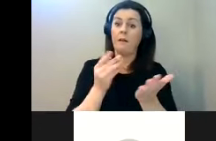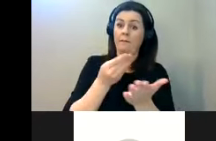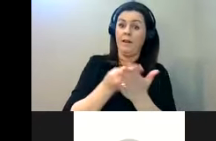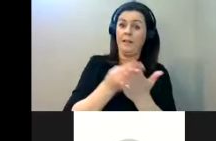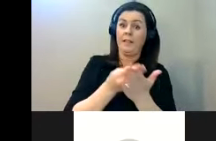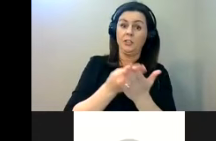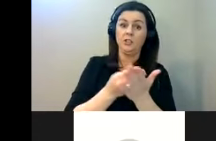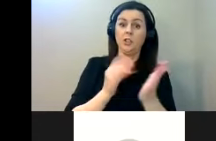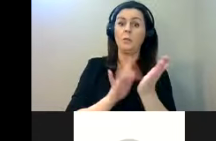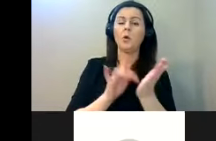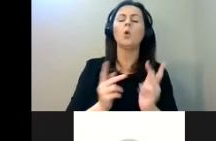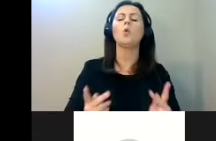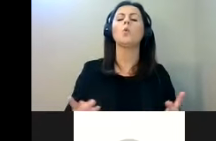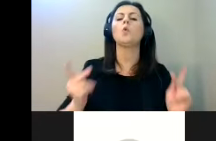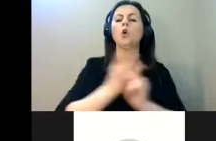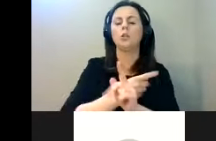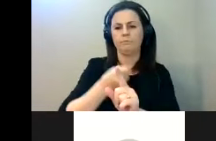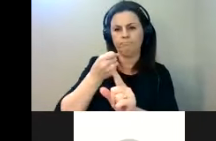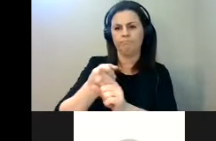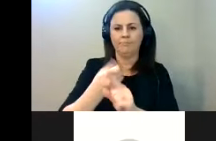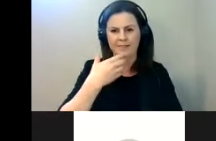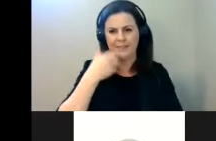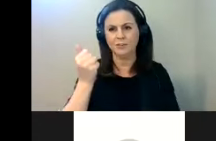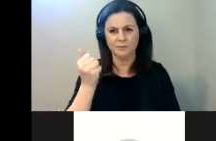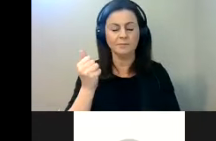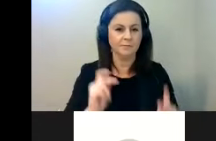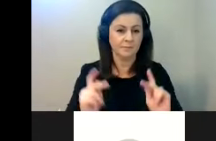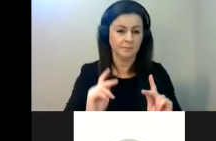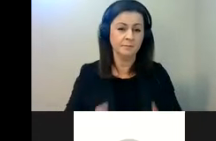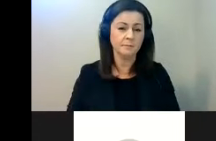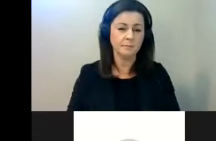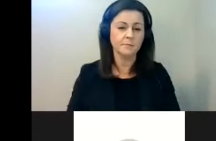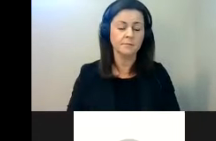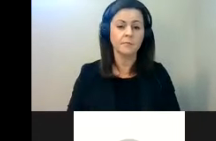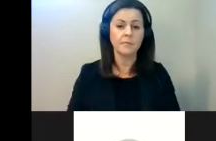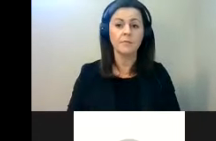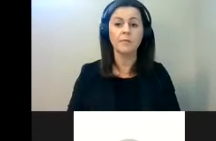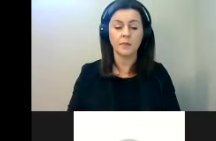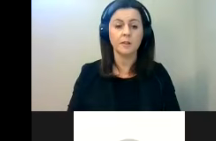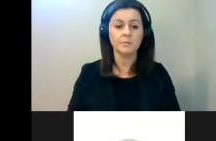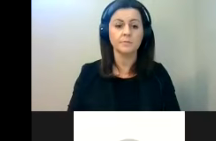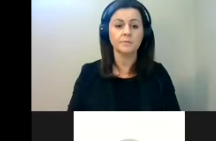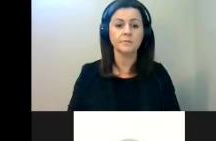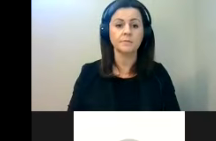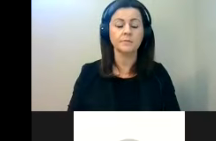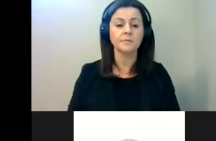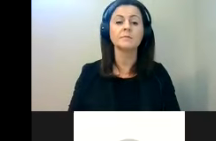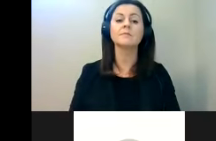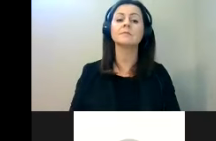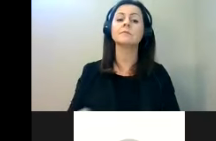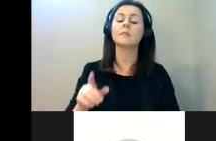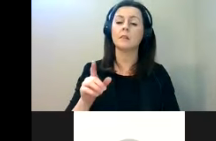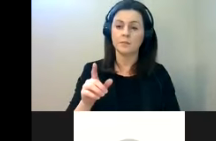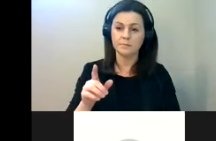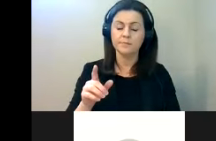against seniors. And importantly too, that department also indicates that it's difficult